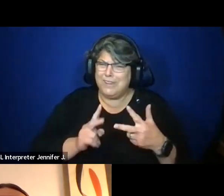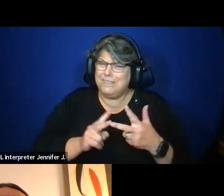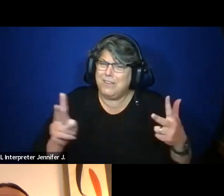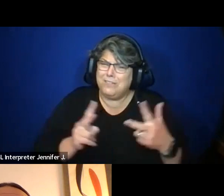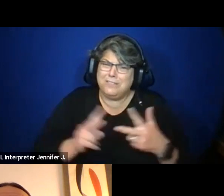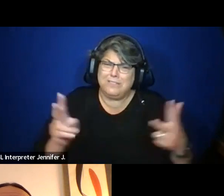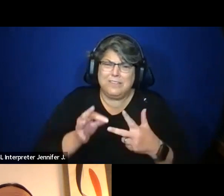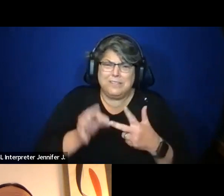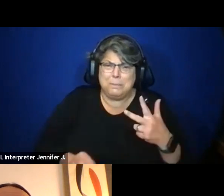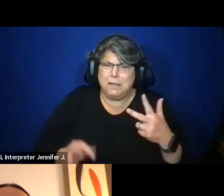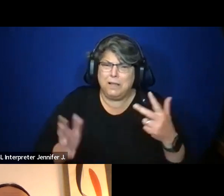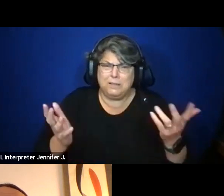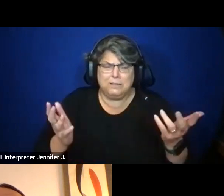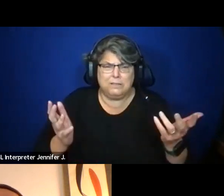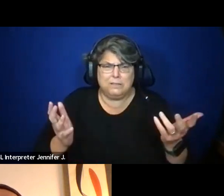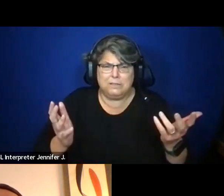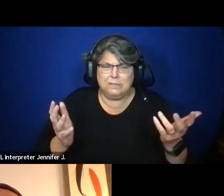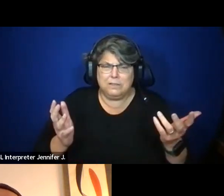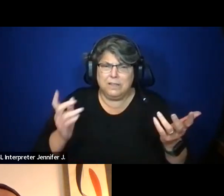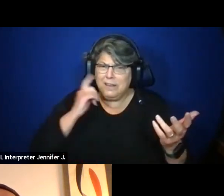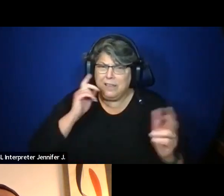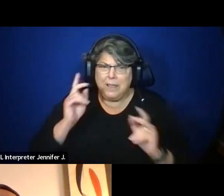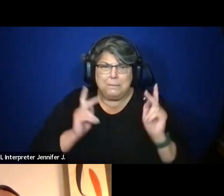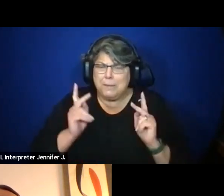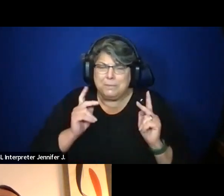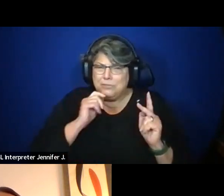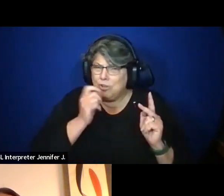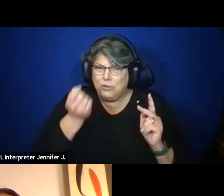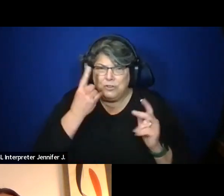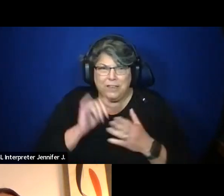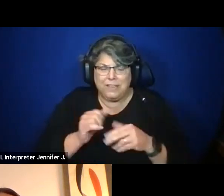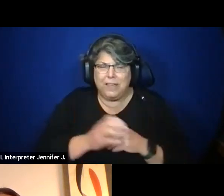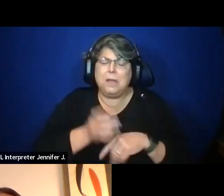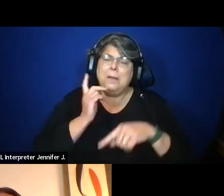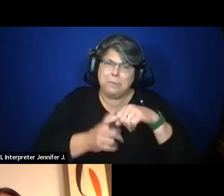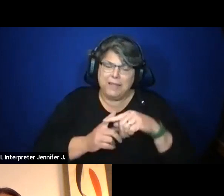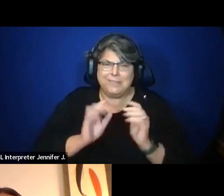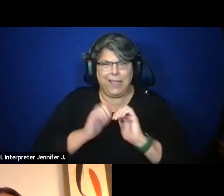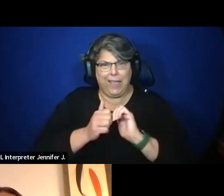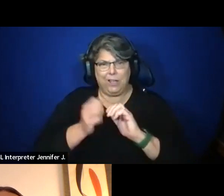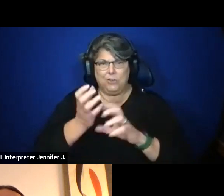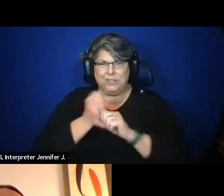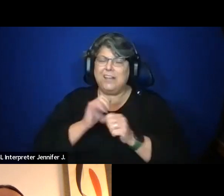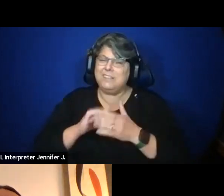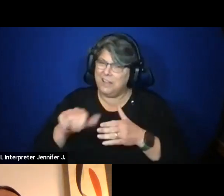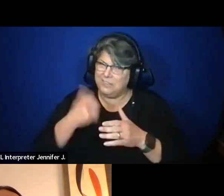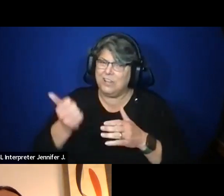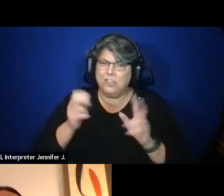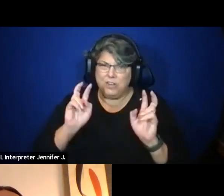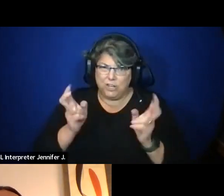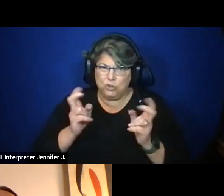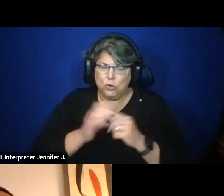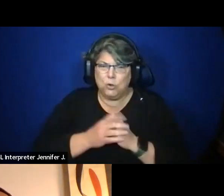simple. And I think people don't know that. I think access is also an issue. So because